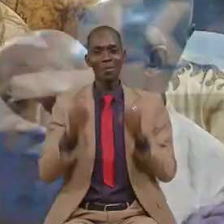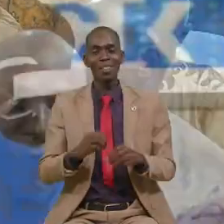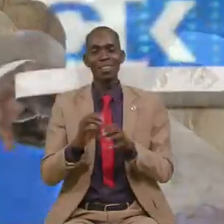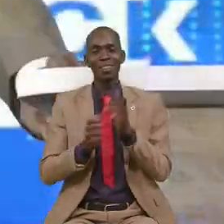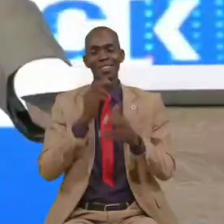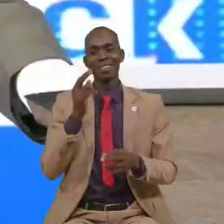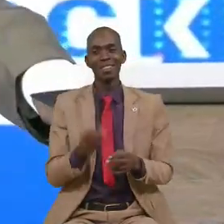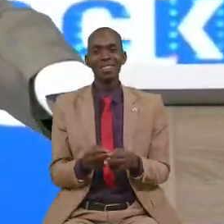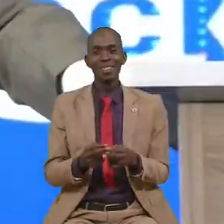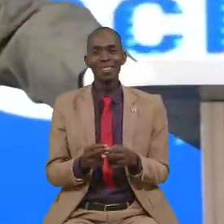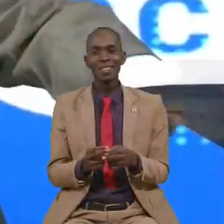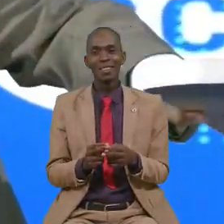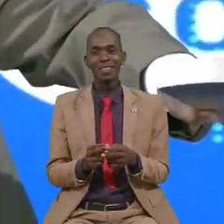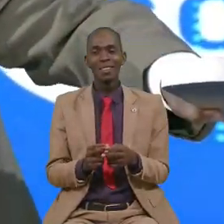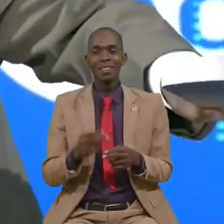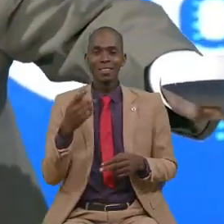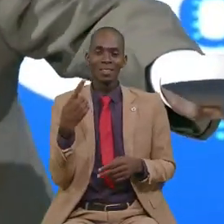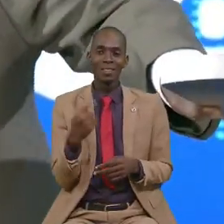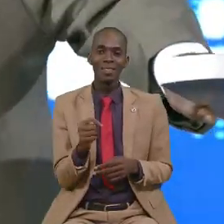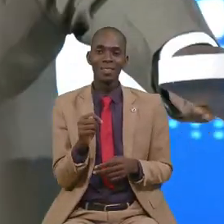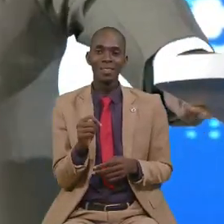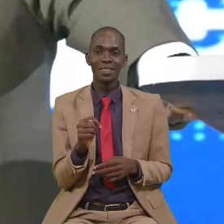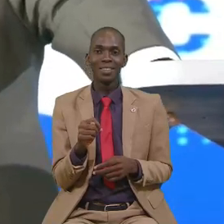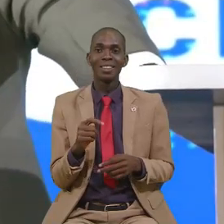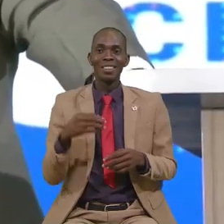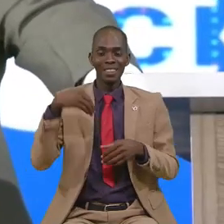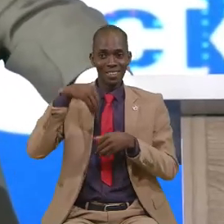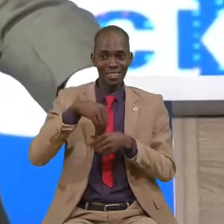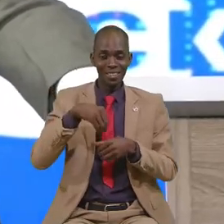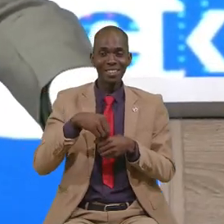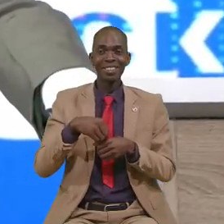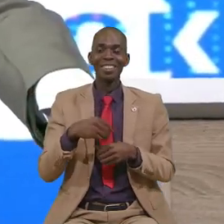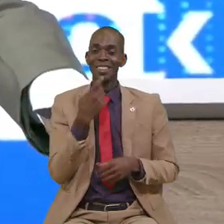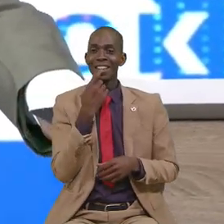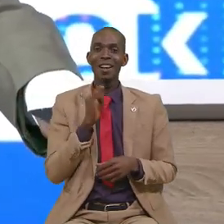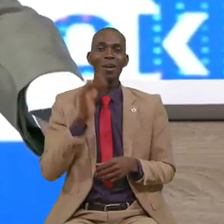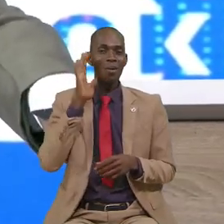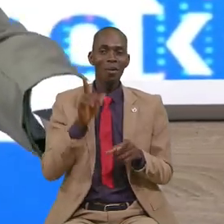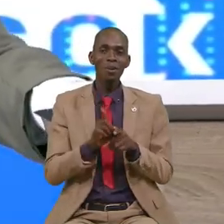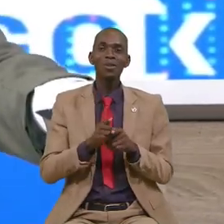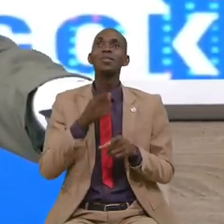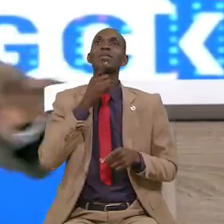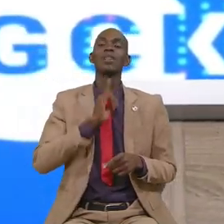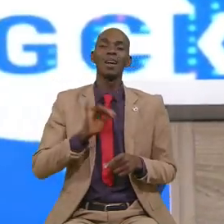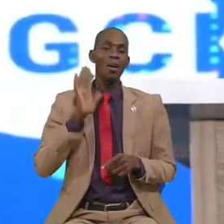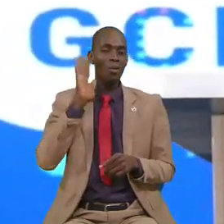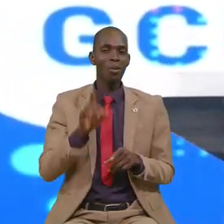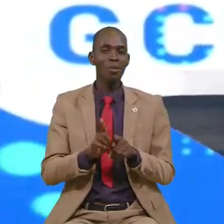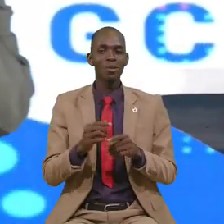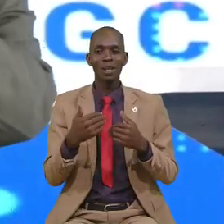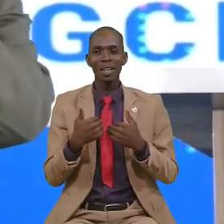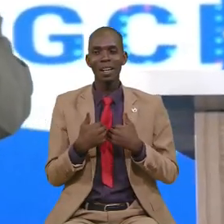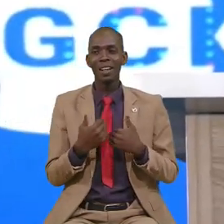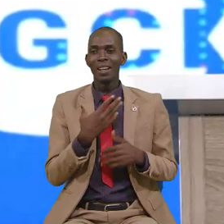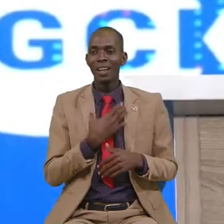The things I teach, I will also swallow, I will also have. And I'm telling